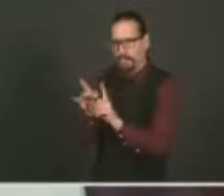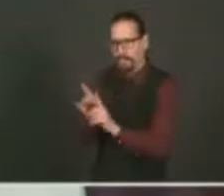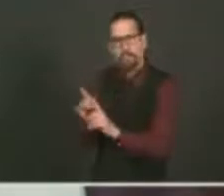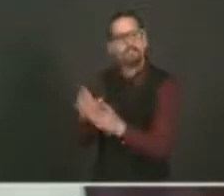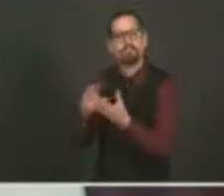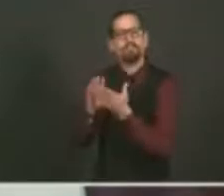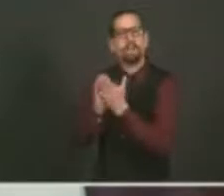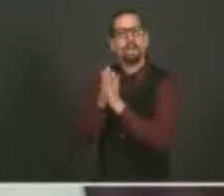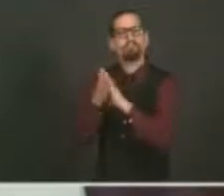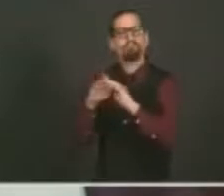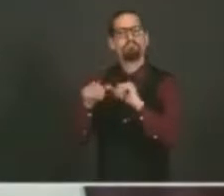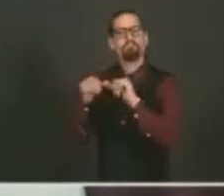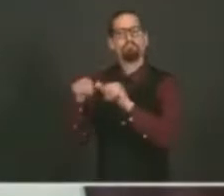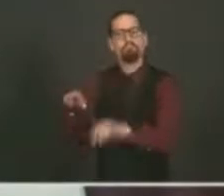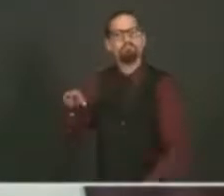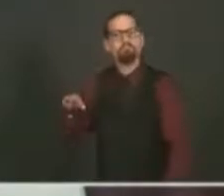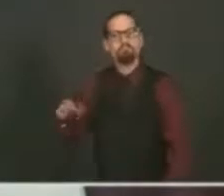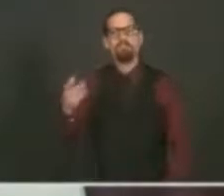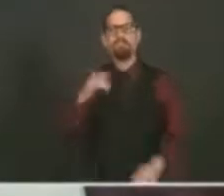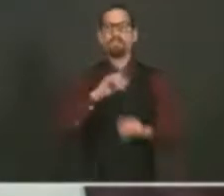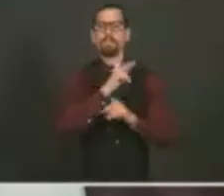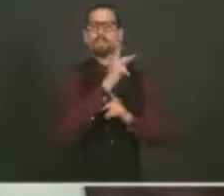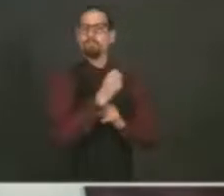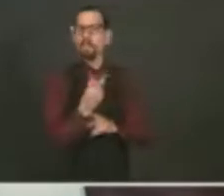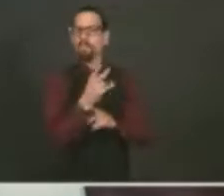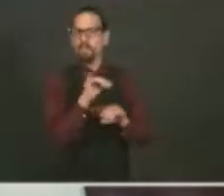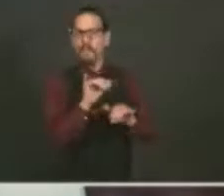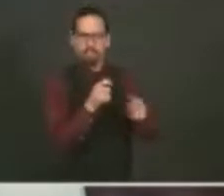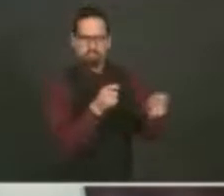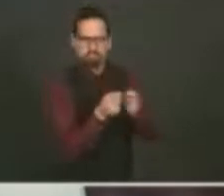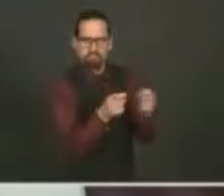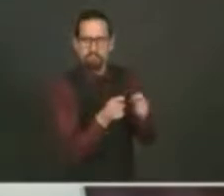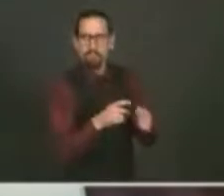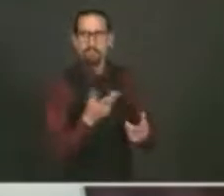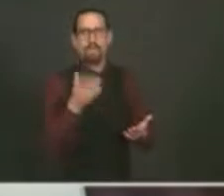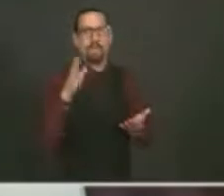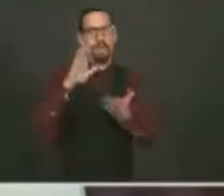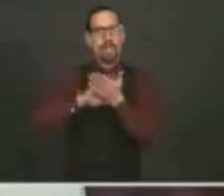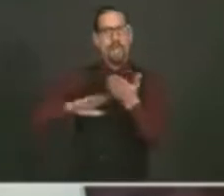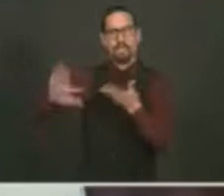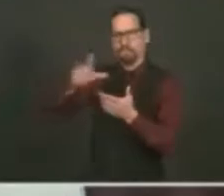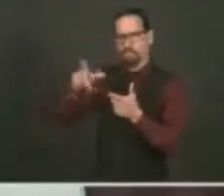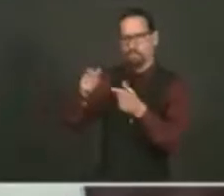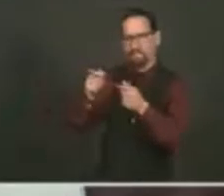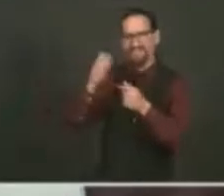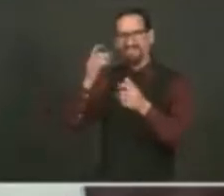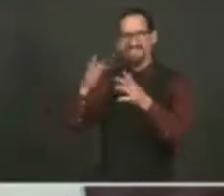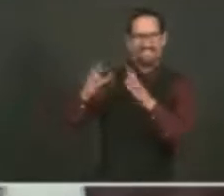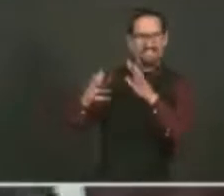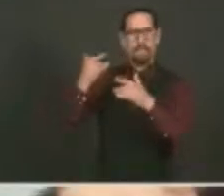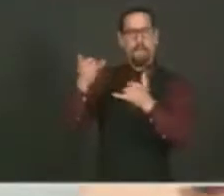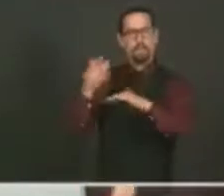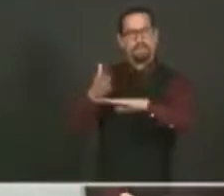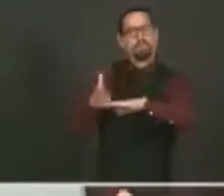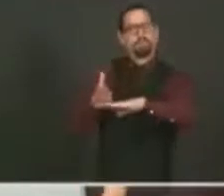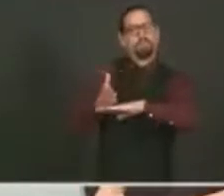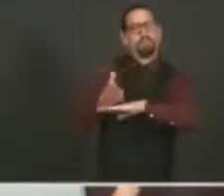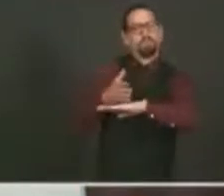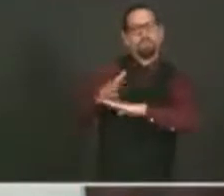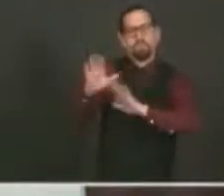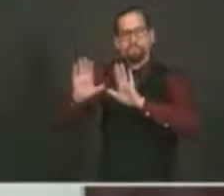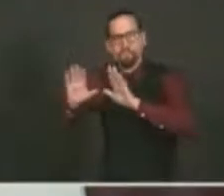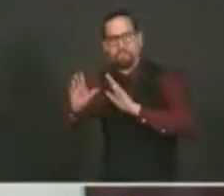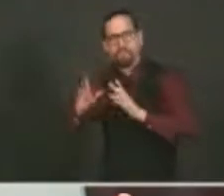K through 12. We're getting under control in colleges, not quite there yet. We have like broad community spread